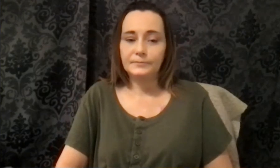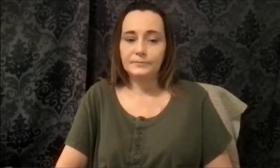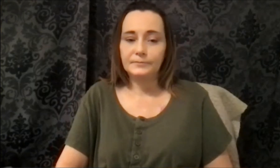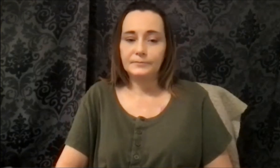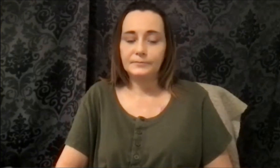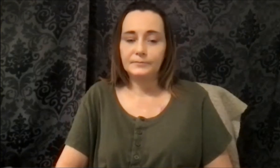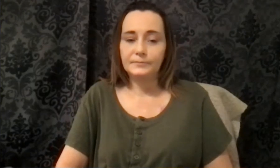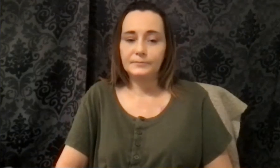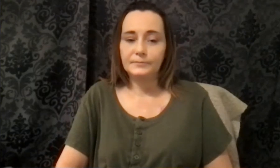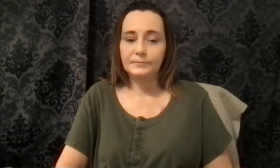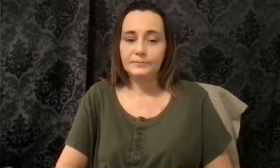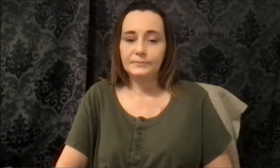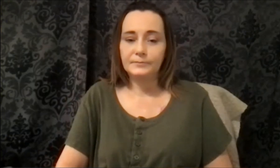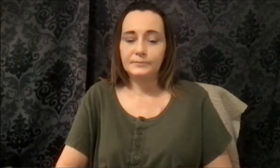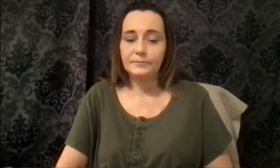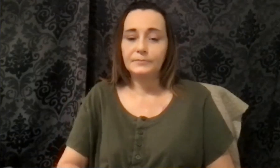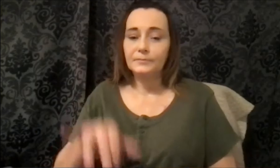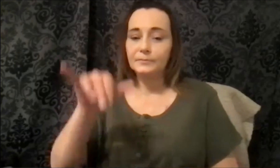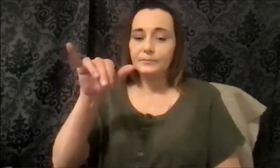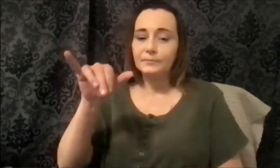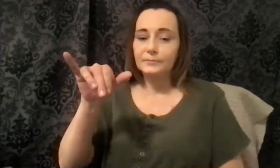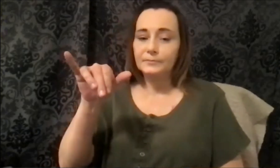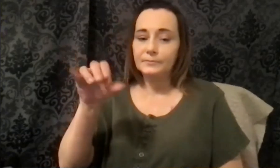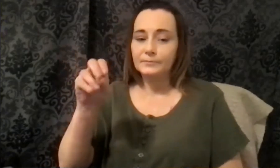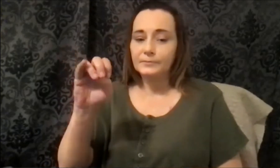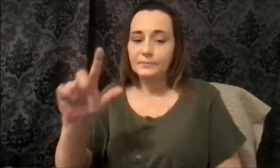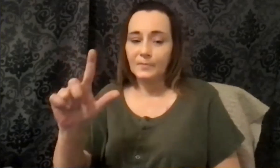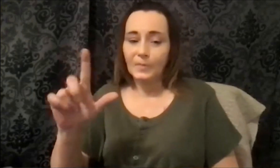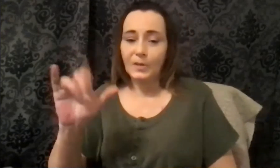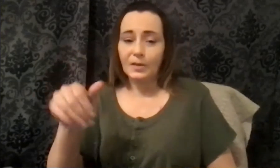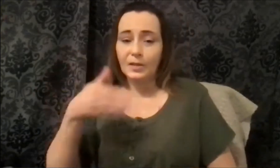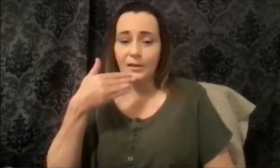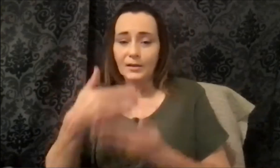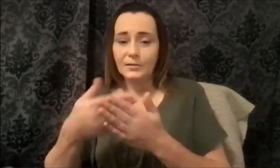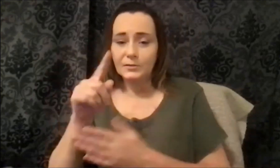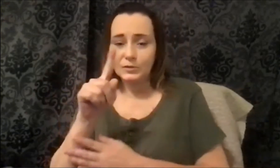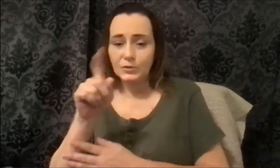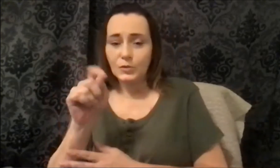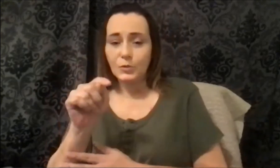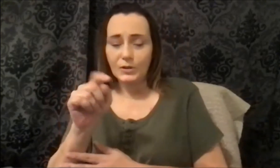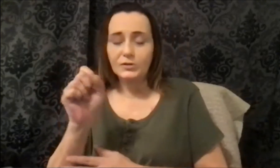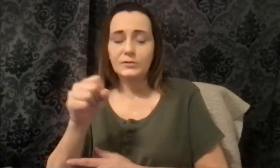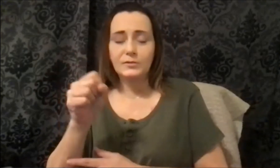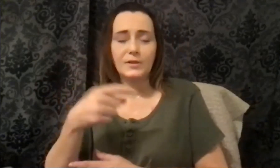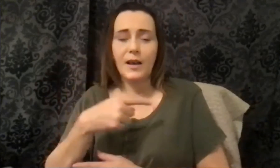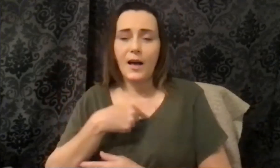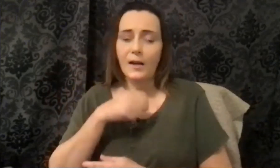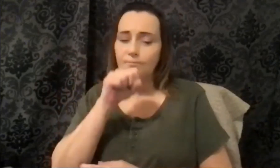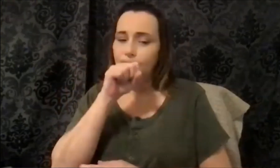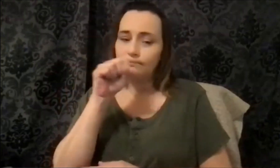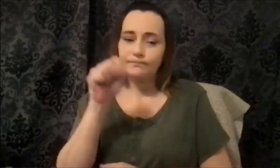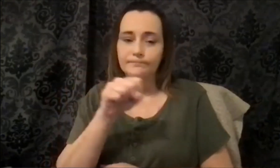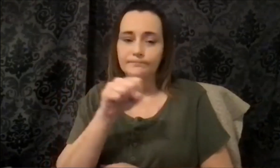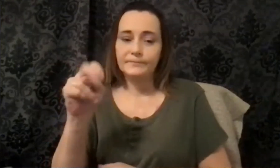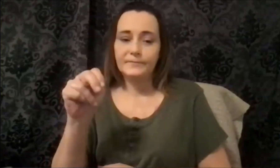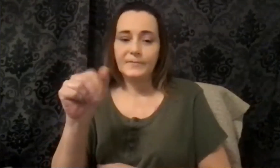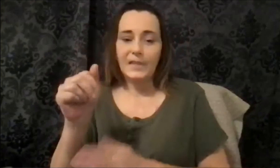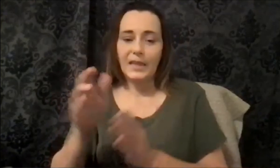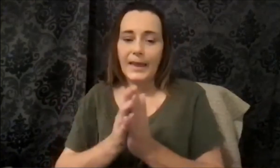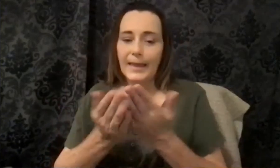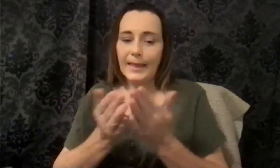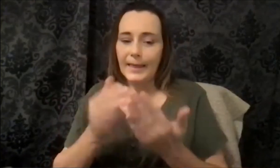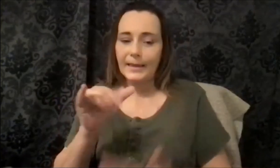There we go. That's a good question. I'm a great fan of NA literature. I was part of